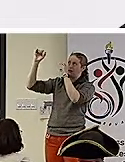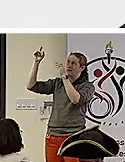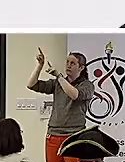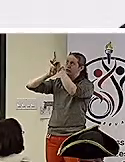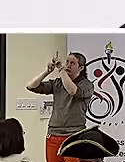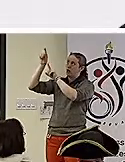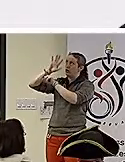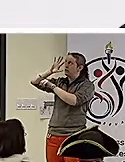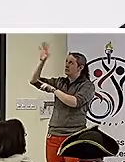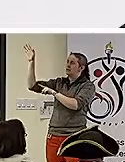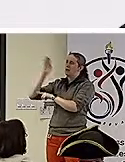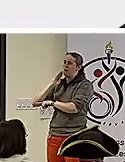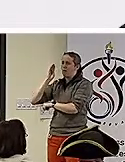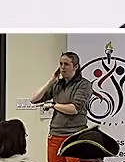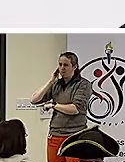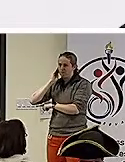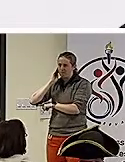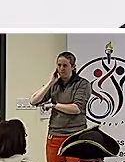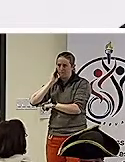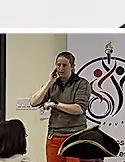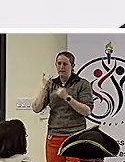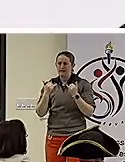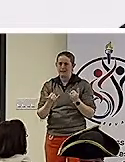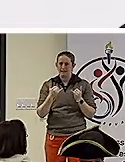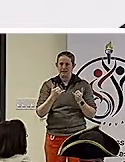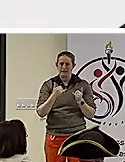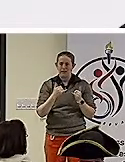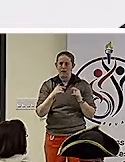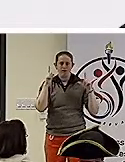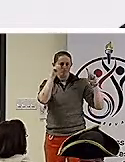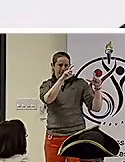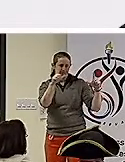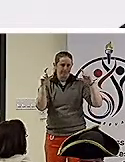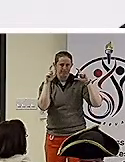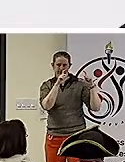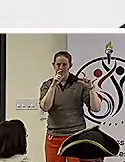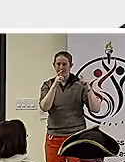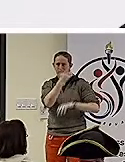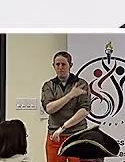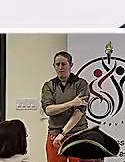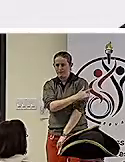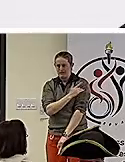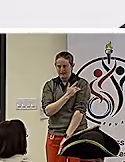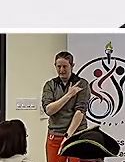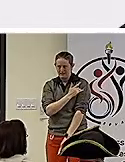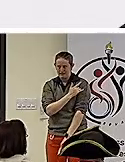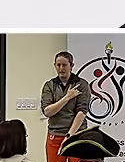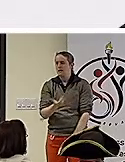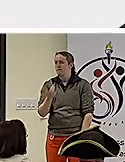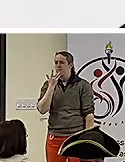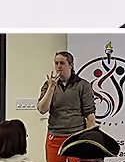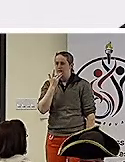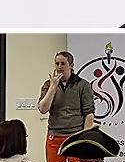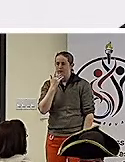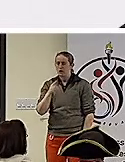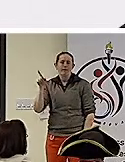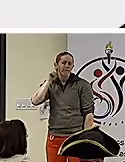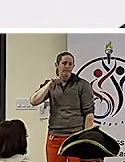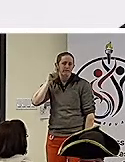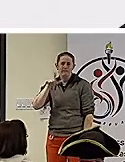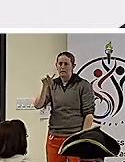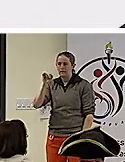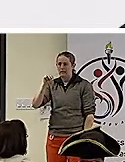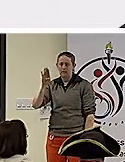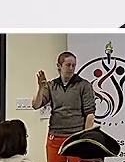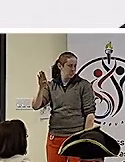events of our province, large and small, with his camera. Preferring not to wear a prosthetic, he embarked on a lifelong career